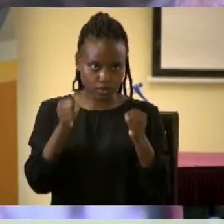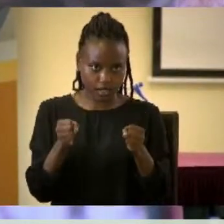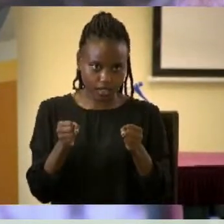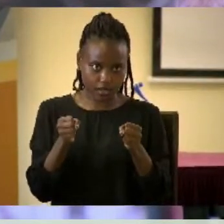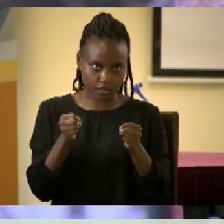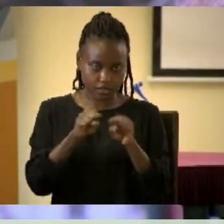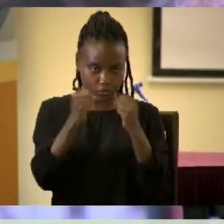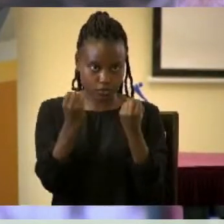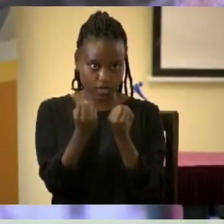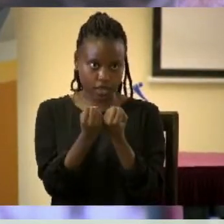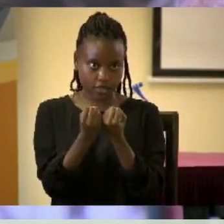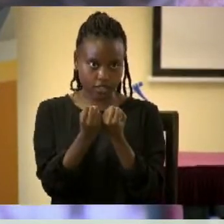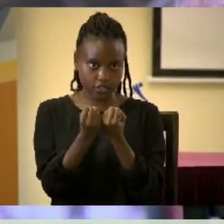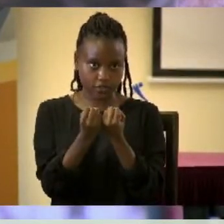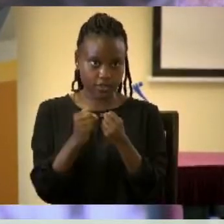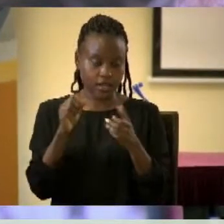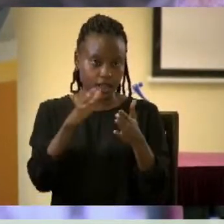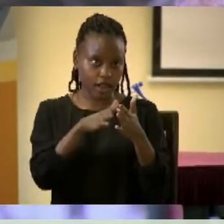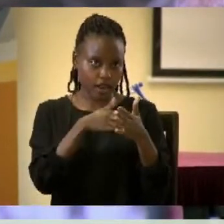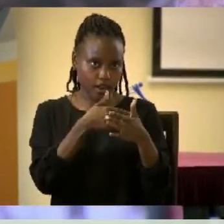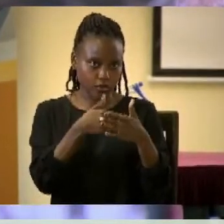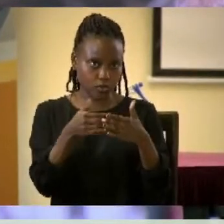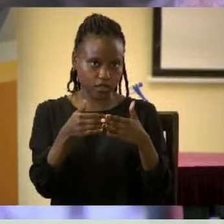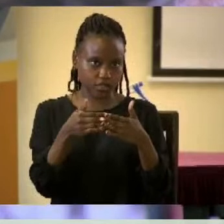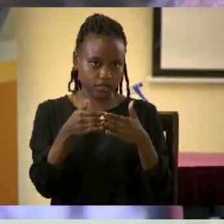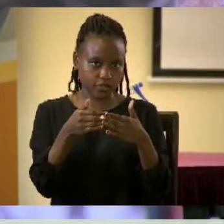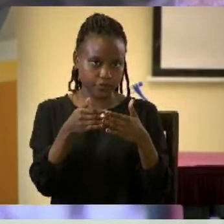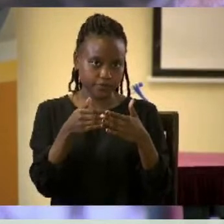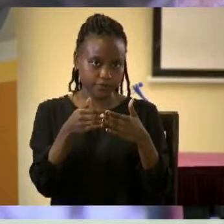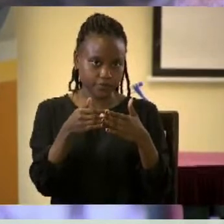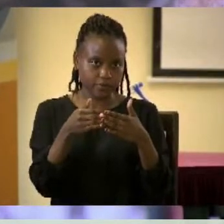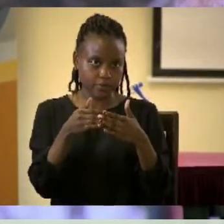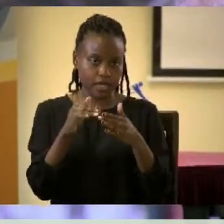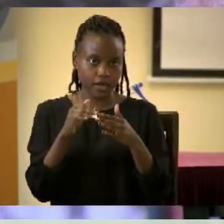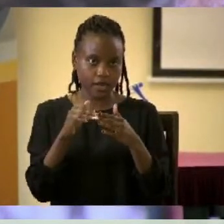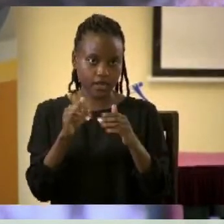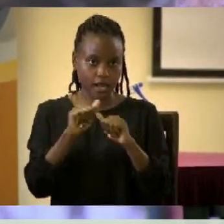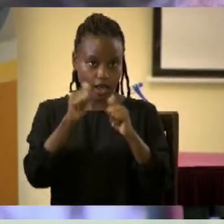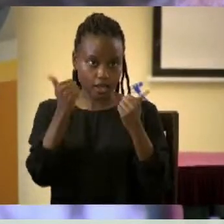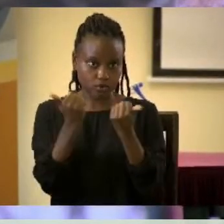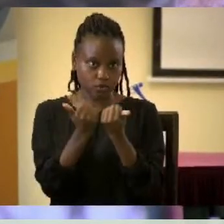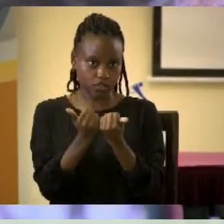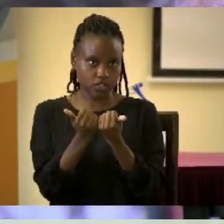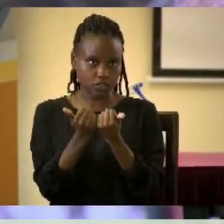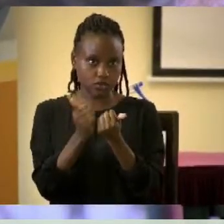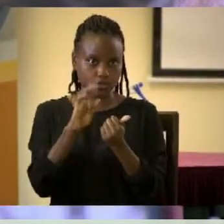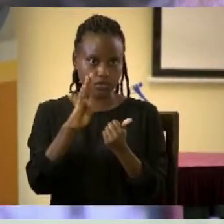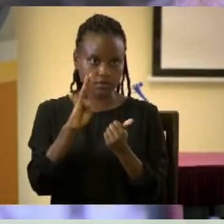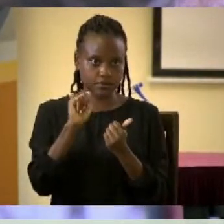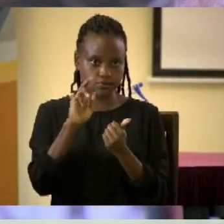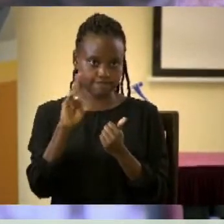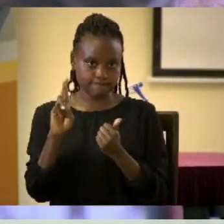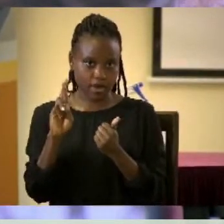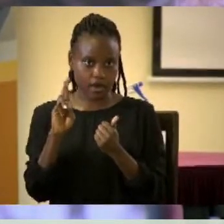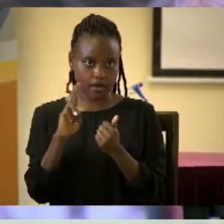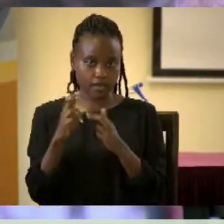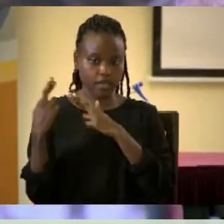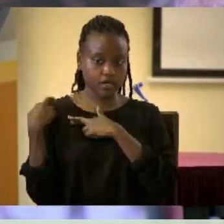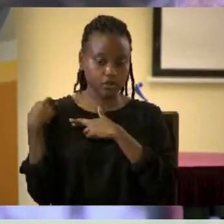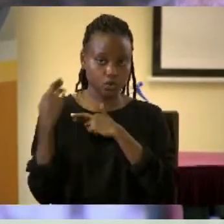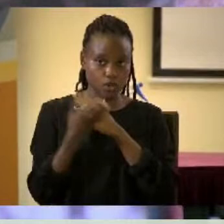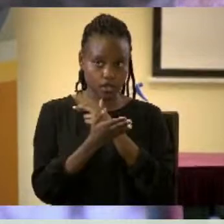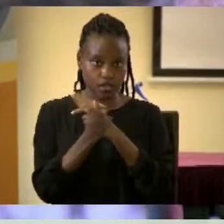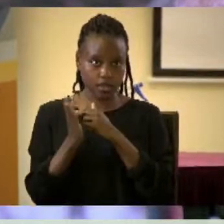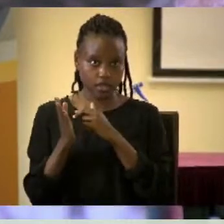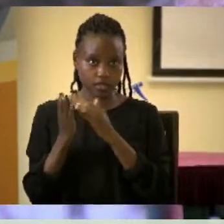justice centers, paralegal networks, and bar associations, the Bar Association in their respective role in